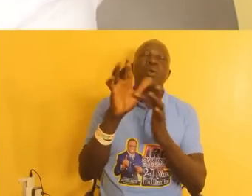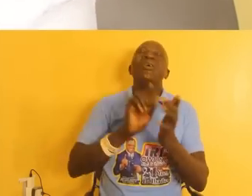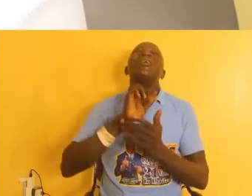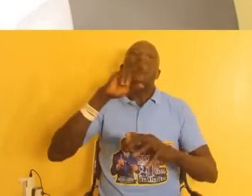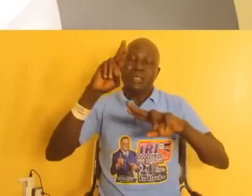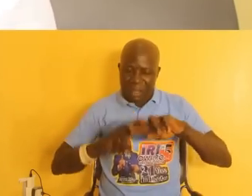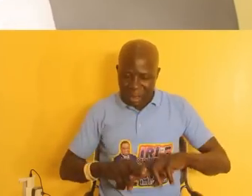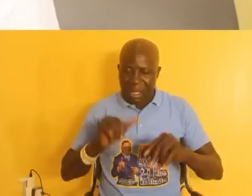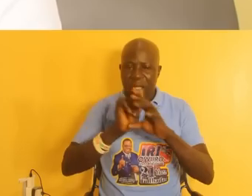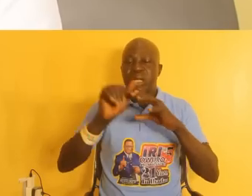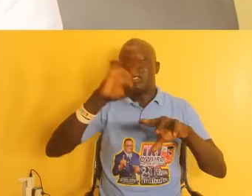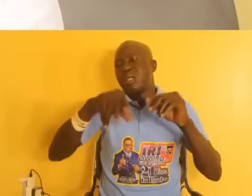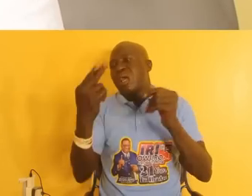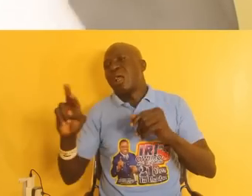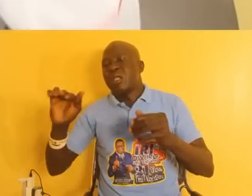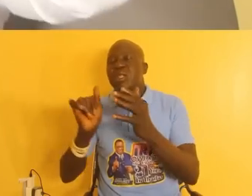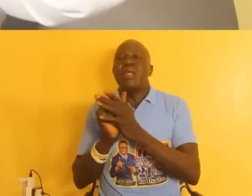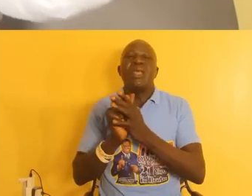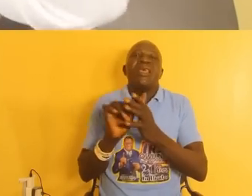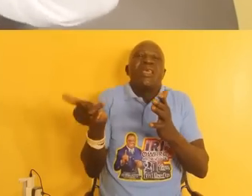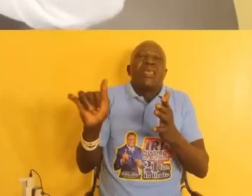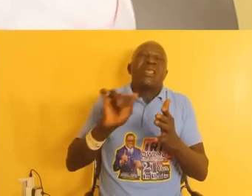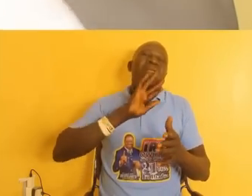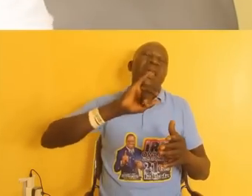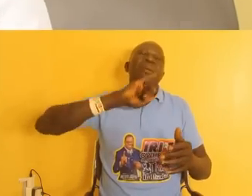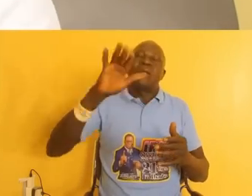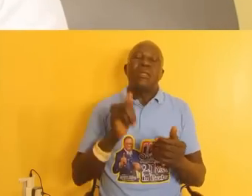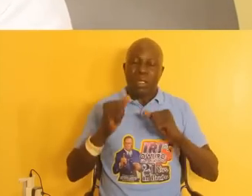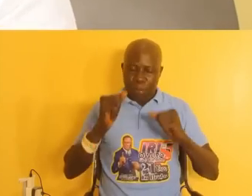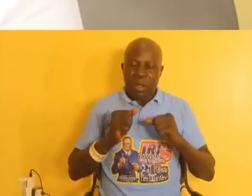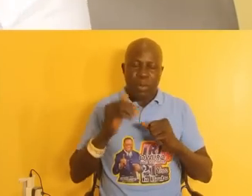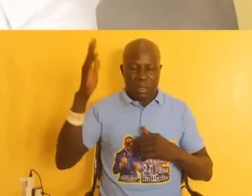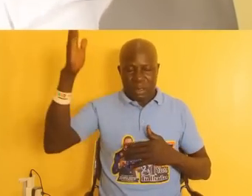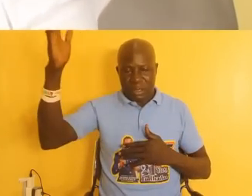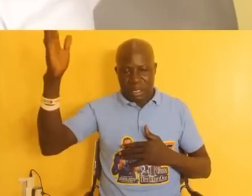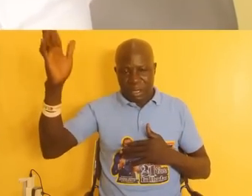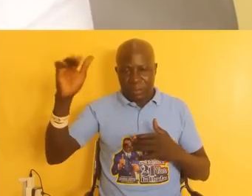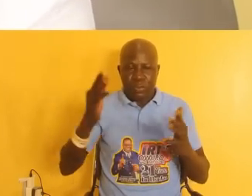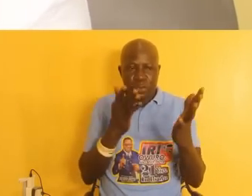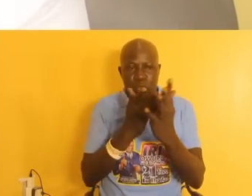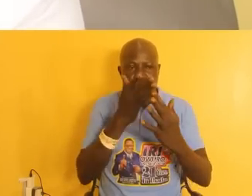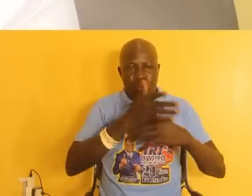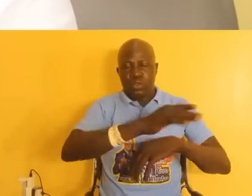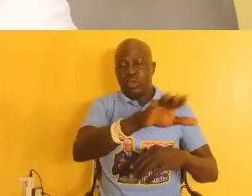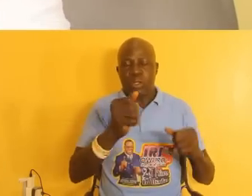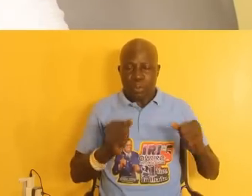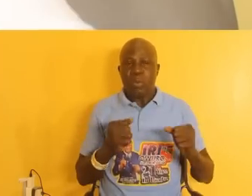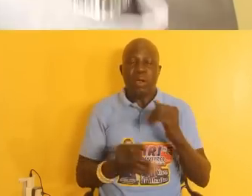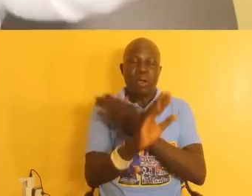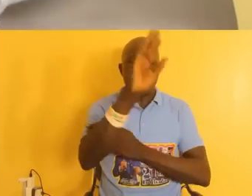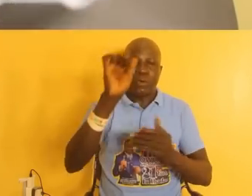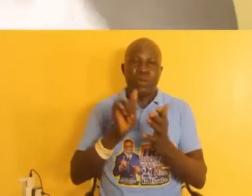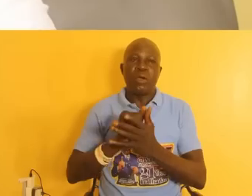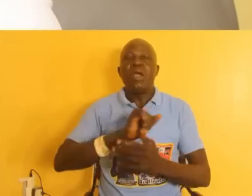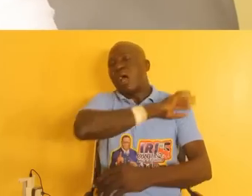owo otun re. He sat on his right hand. Bibeli ni nbe na ni agbara wa. That is where power dwells. Ni agbara Olorun owo otun. The power of the God. Ati